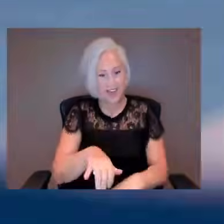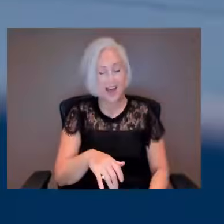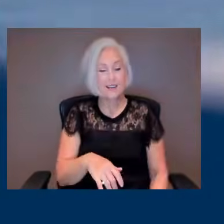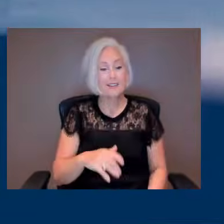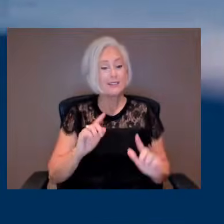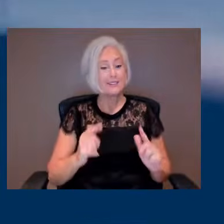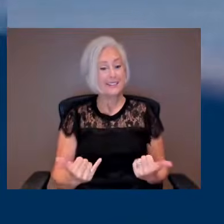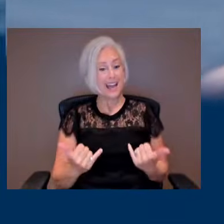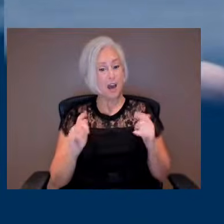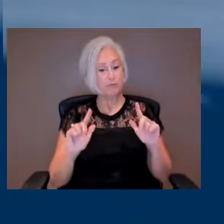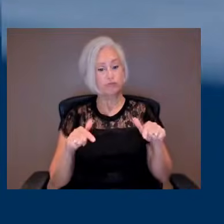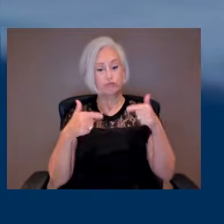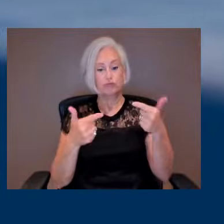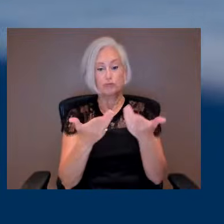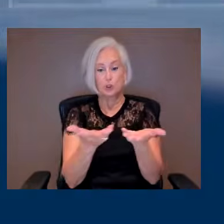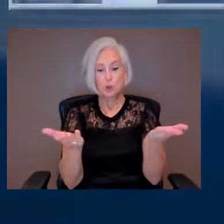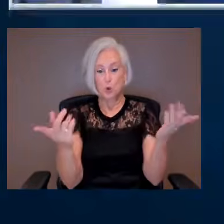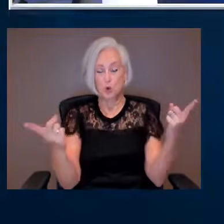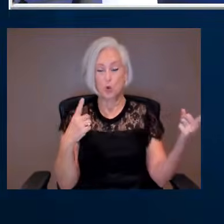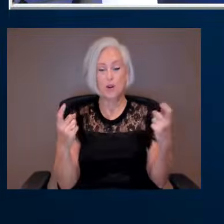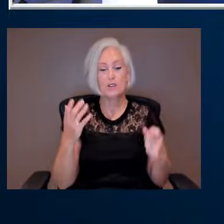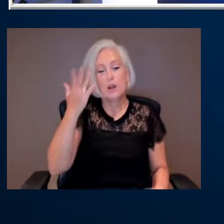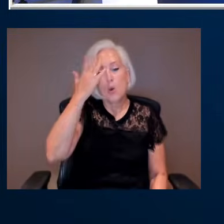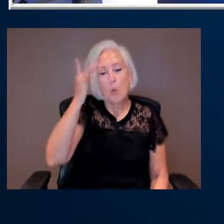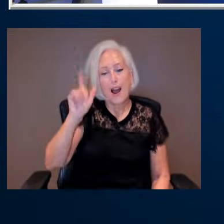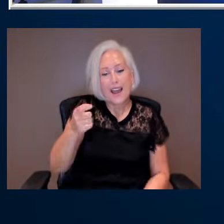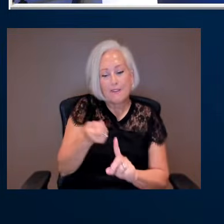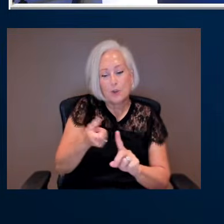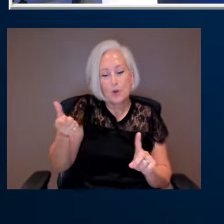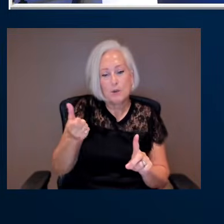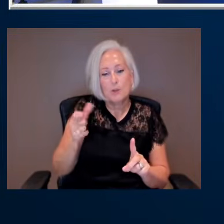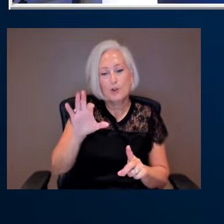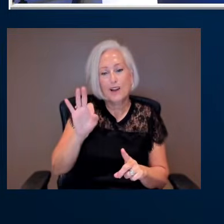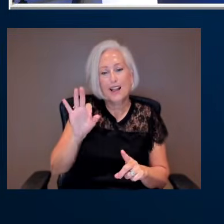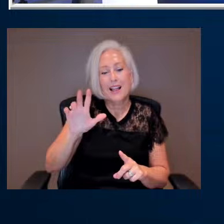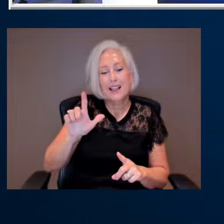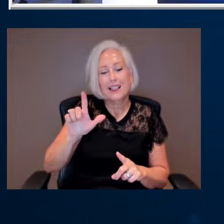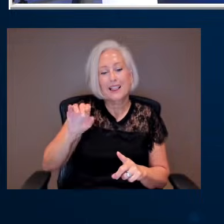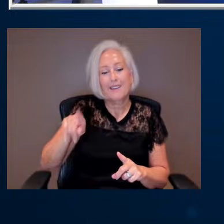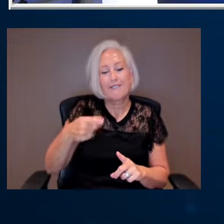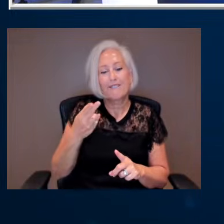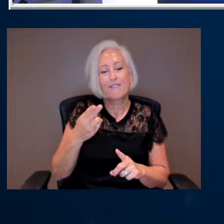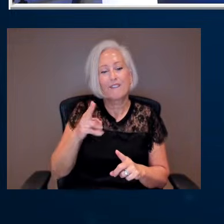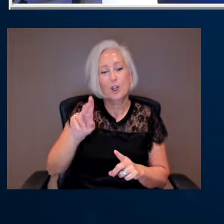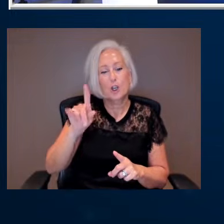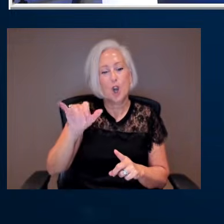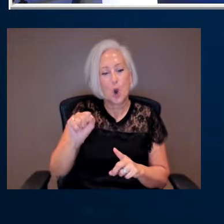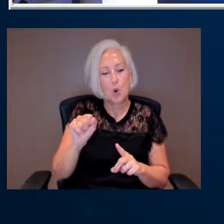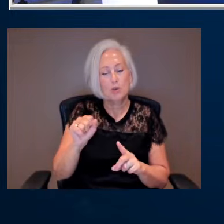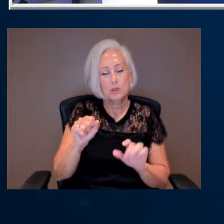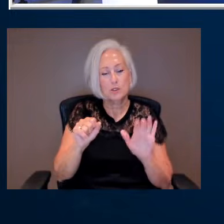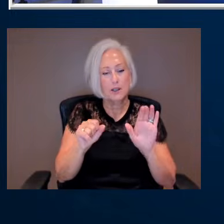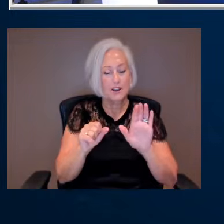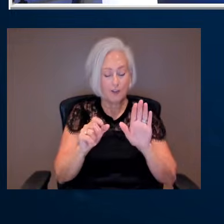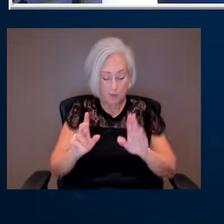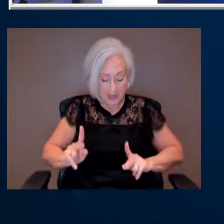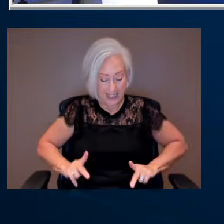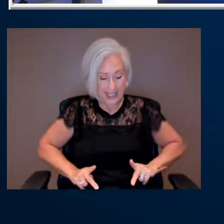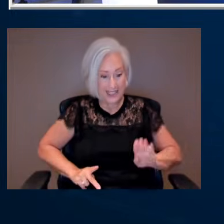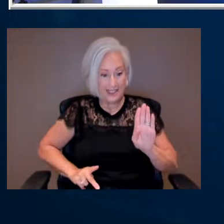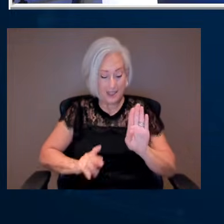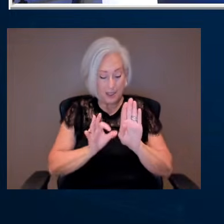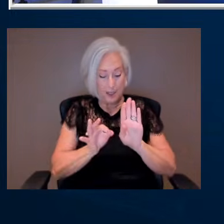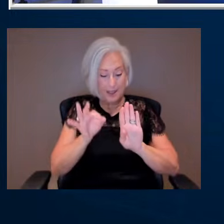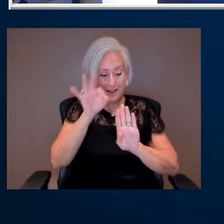from Jeremy. Why do you have to remove nearby lymph nodes sometimes? At that point, are they compromised in a way that they'll bring the cancer